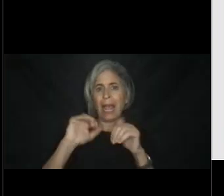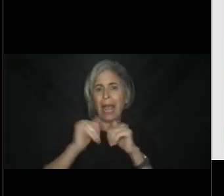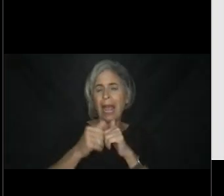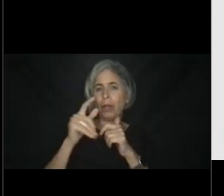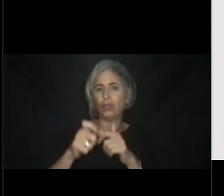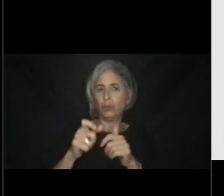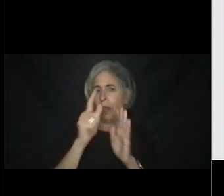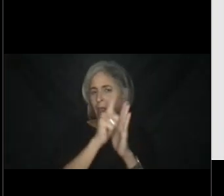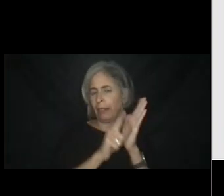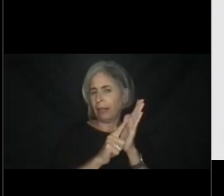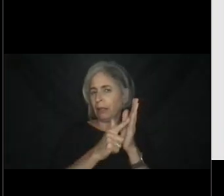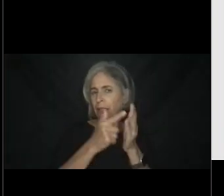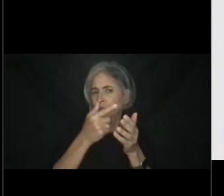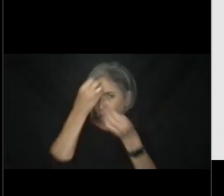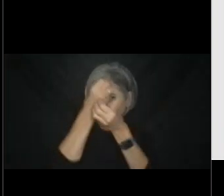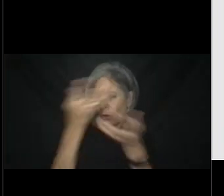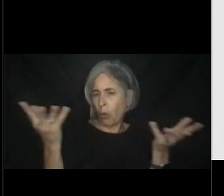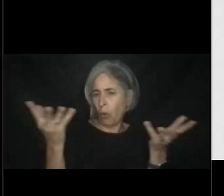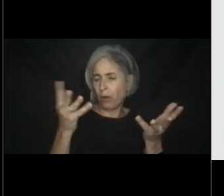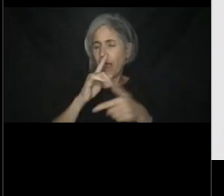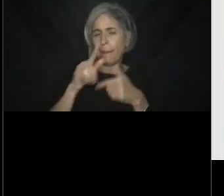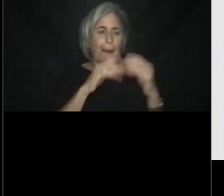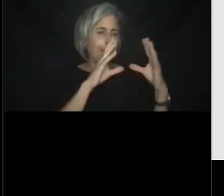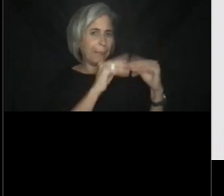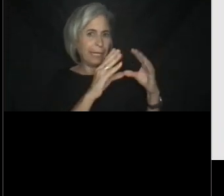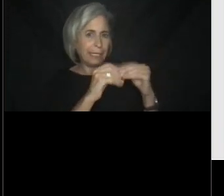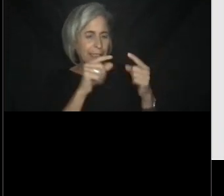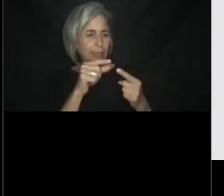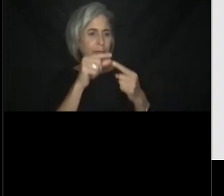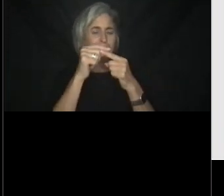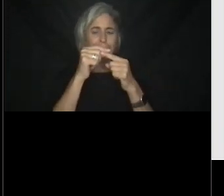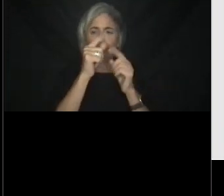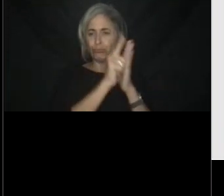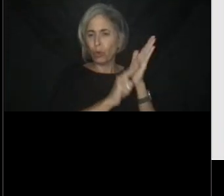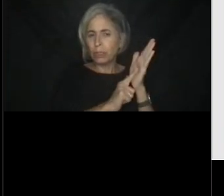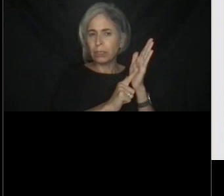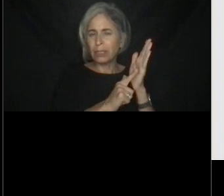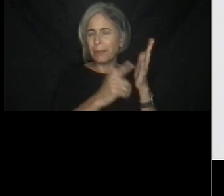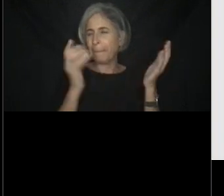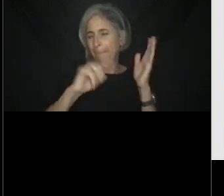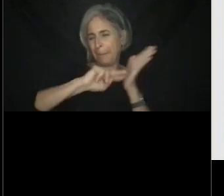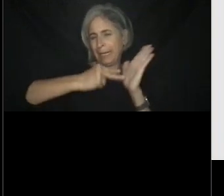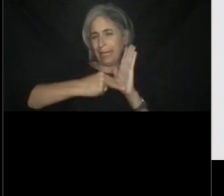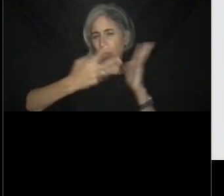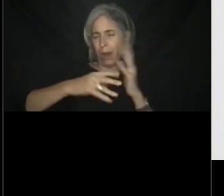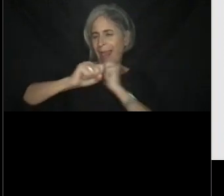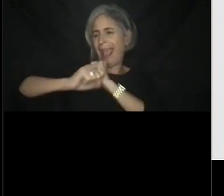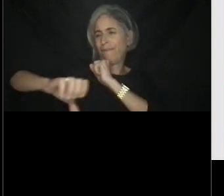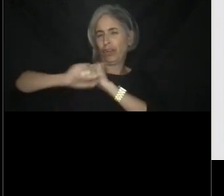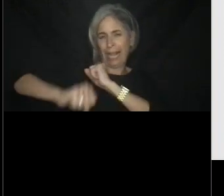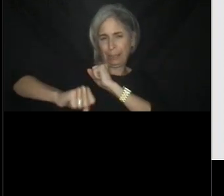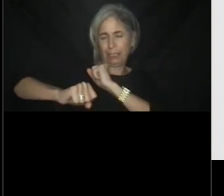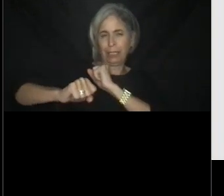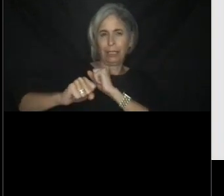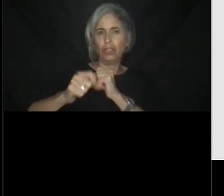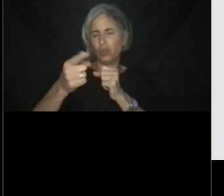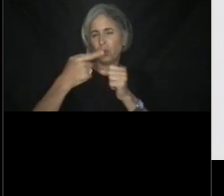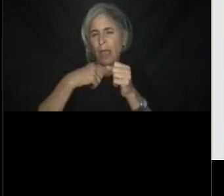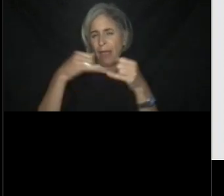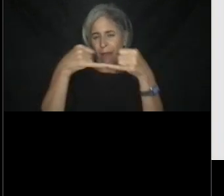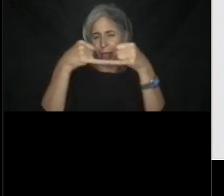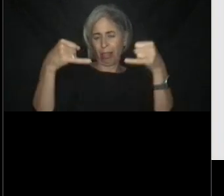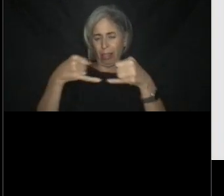notice anything from meetings to certain ordinances. Basically, we're talking about advertisements. I'm sure you have a probably sizable line item in your